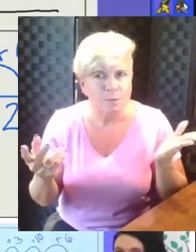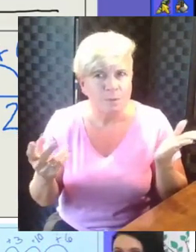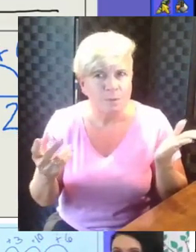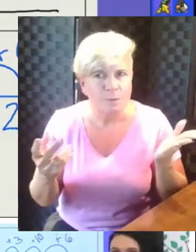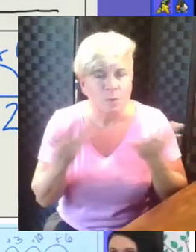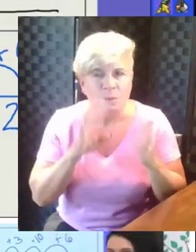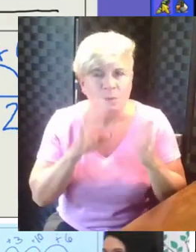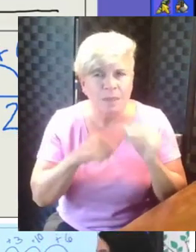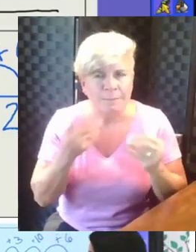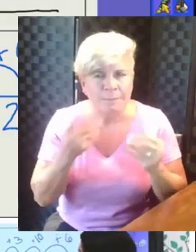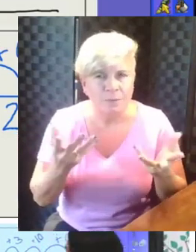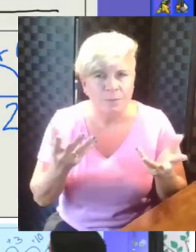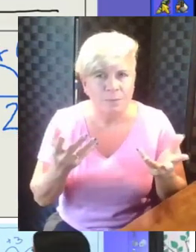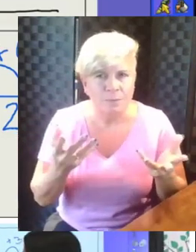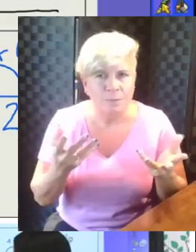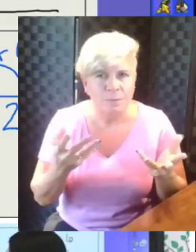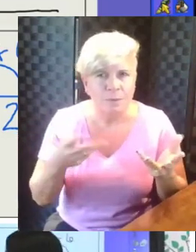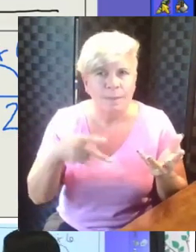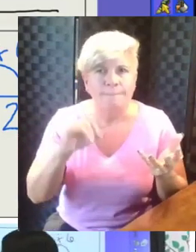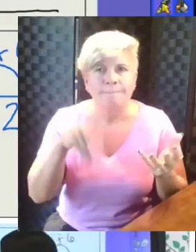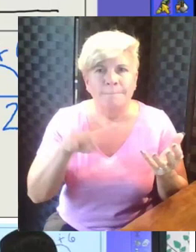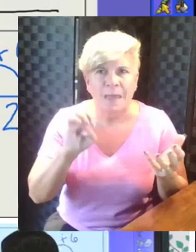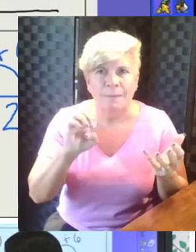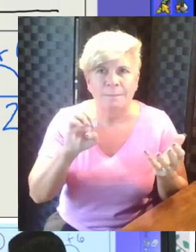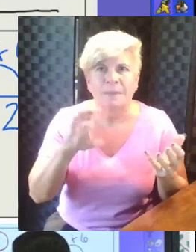What are we talking about here?